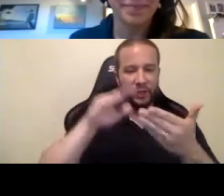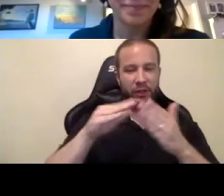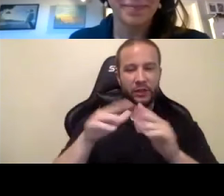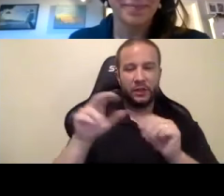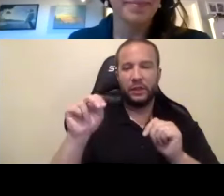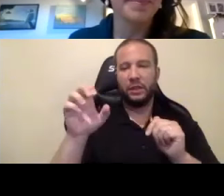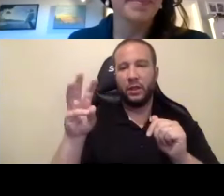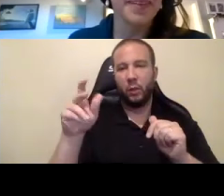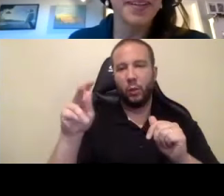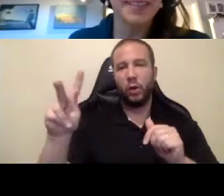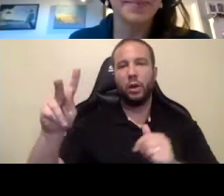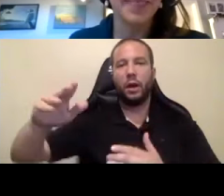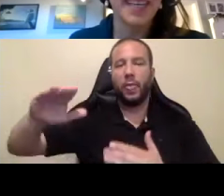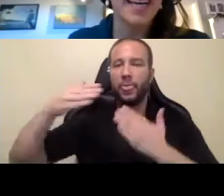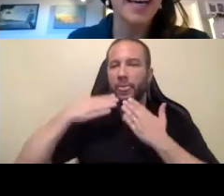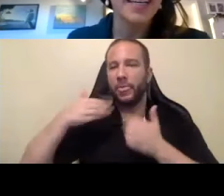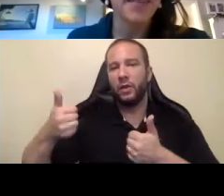here.